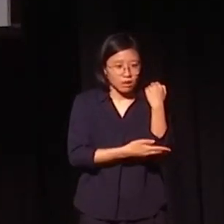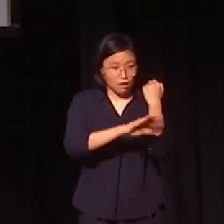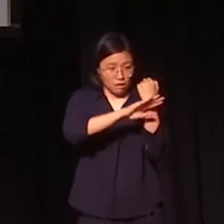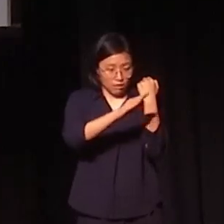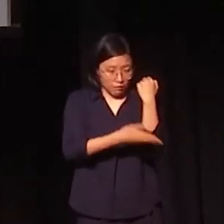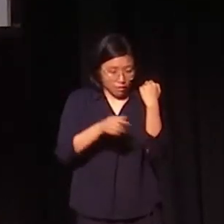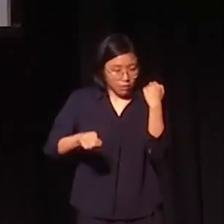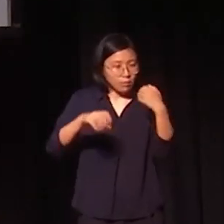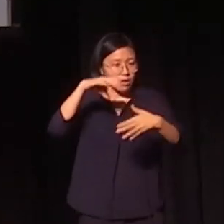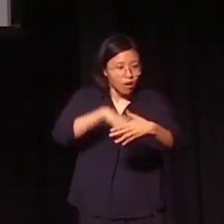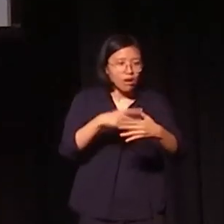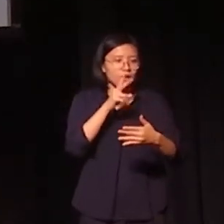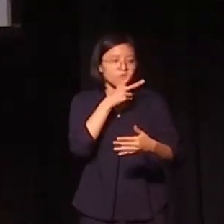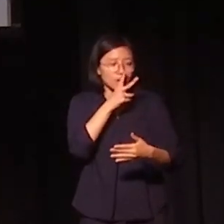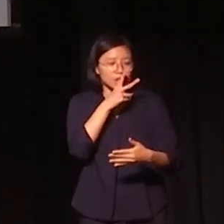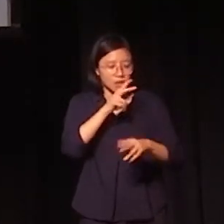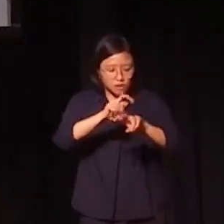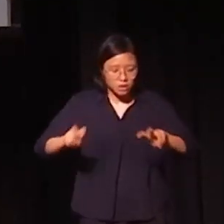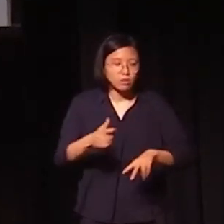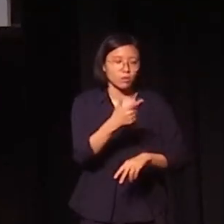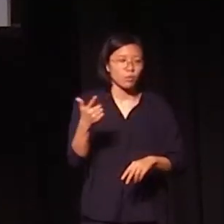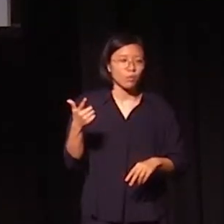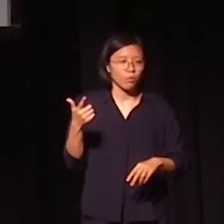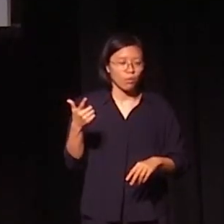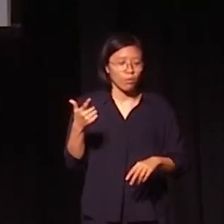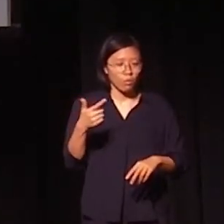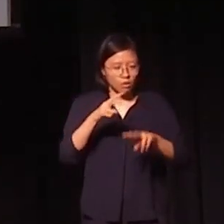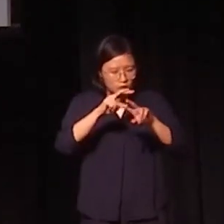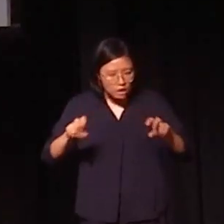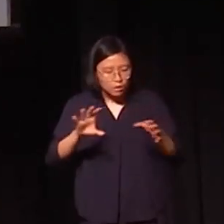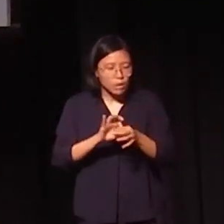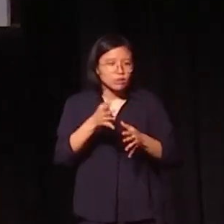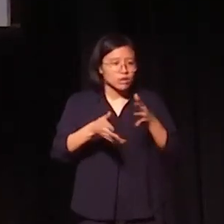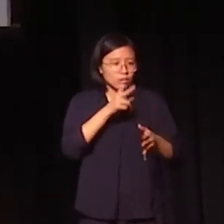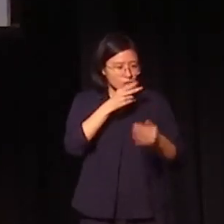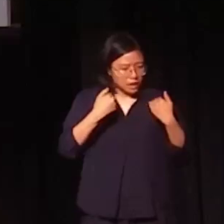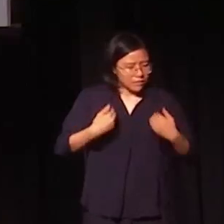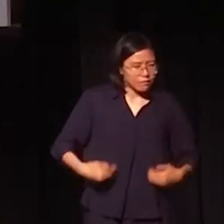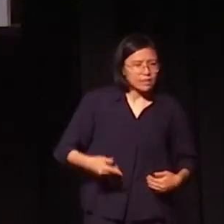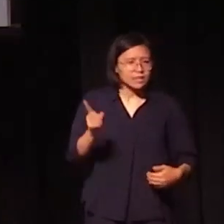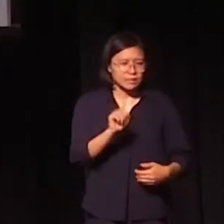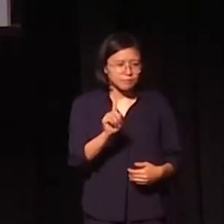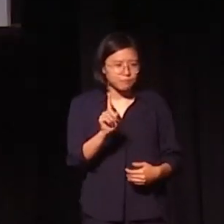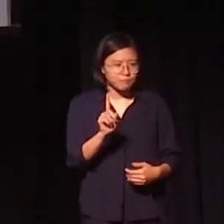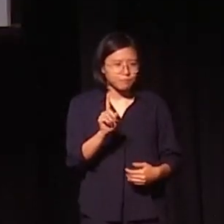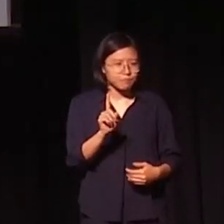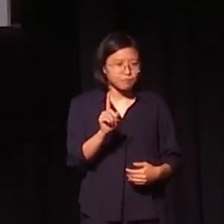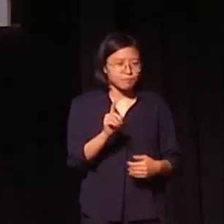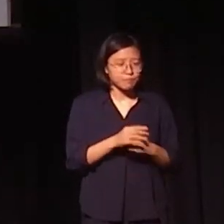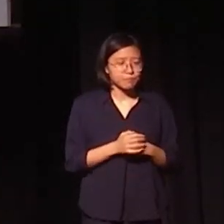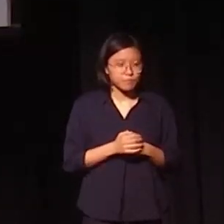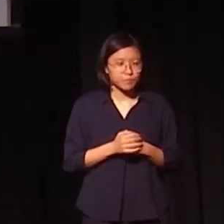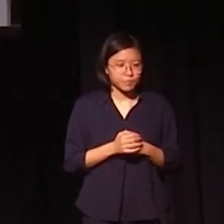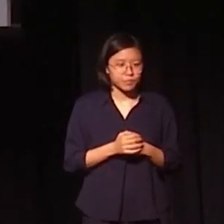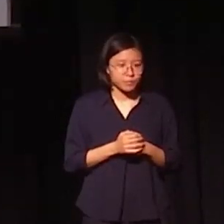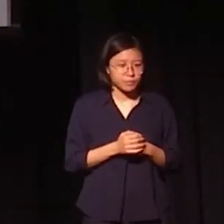courtroom interpreting that's looked at the role of sign language interpreters in court. There's the leading researcher in this